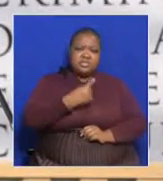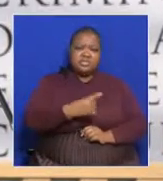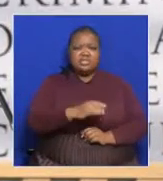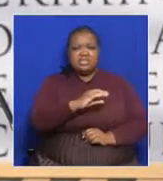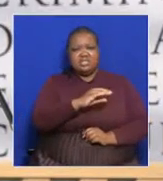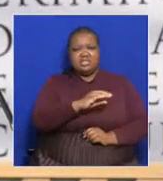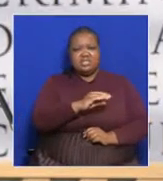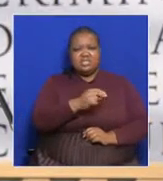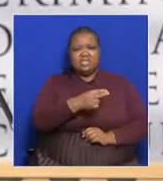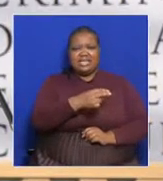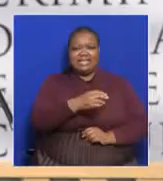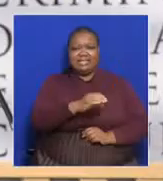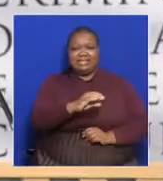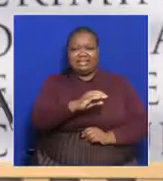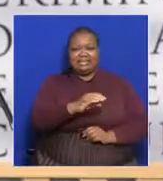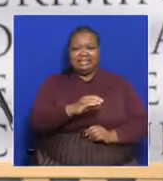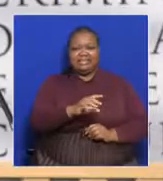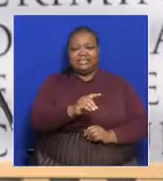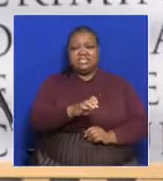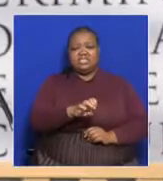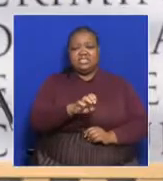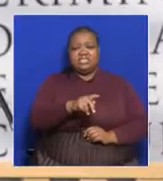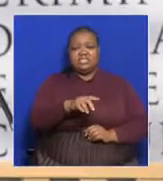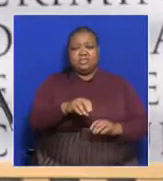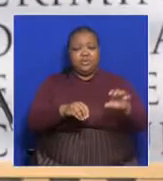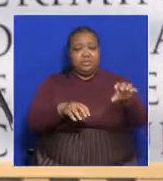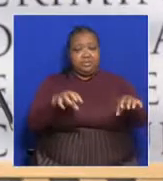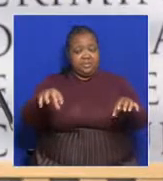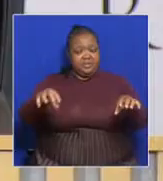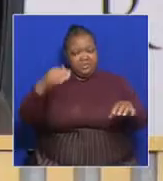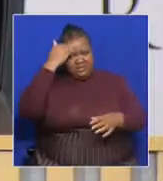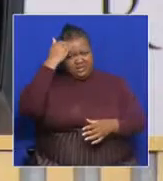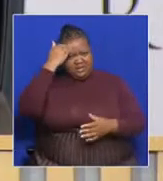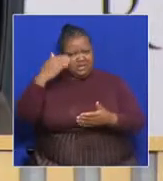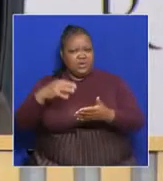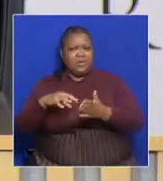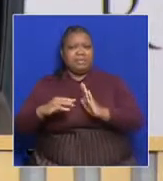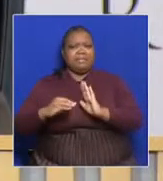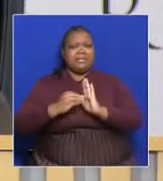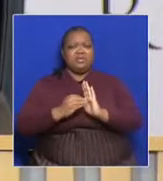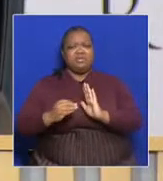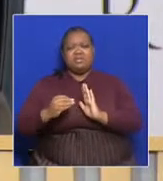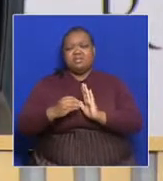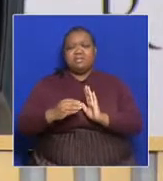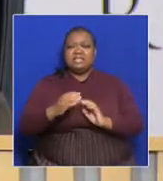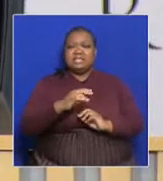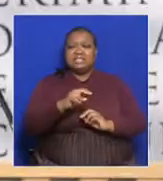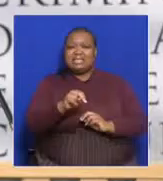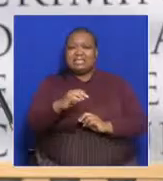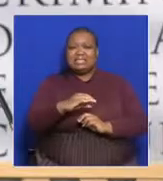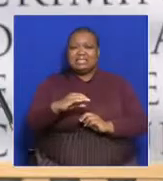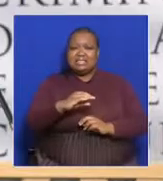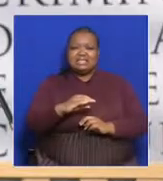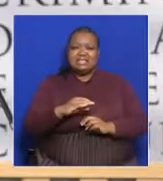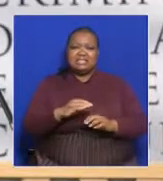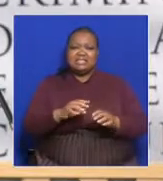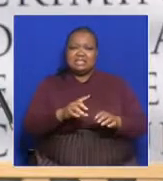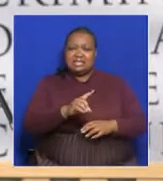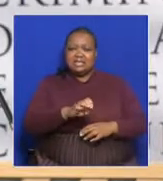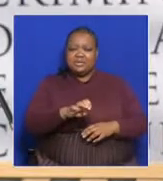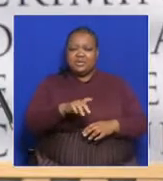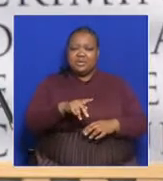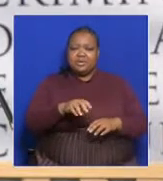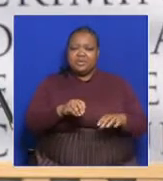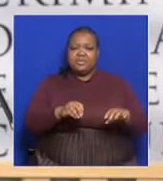we know it was registered at Maiden Wharf. We put it up there. But it was not at the CHC depot, Commissioner. And I did accept I may be wrong, but